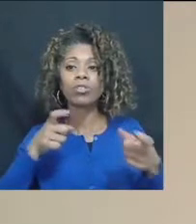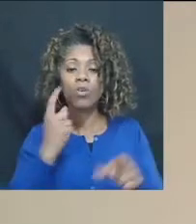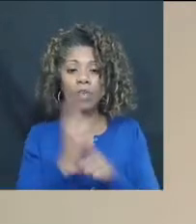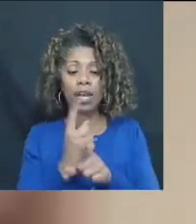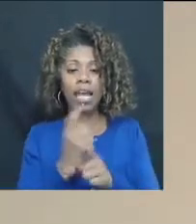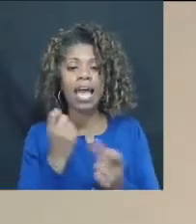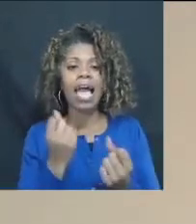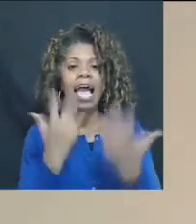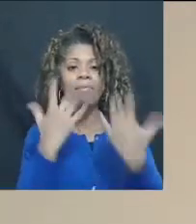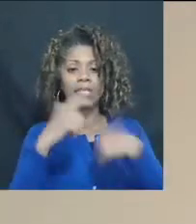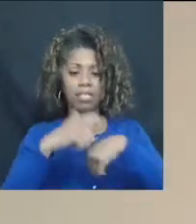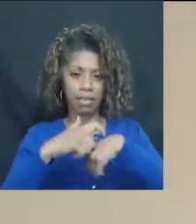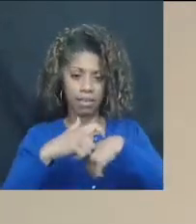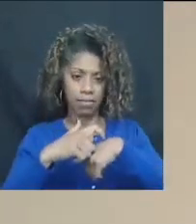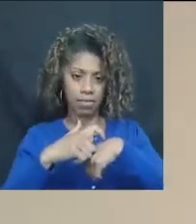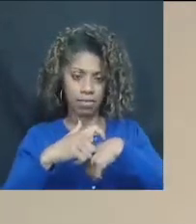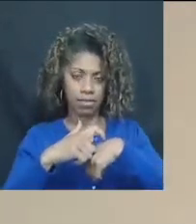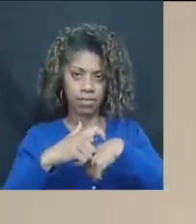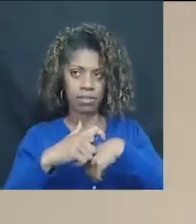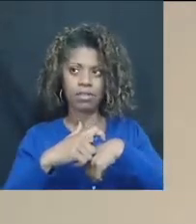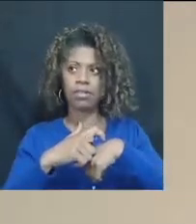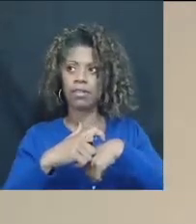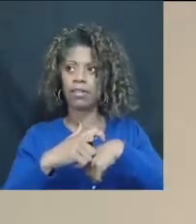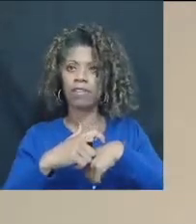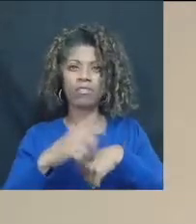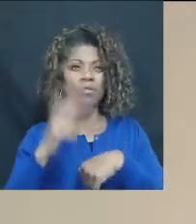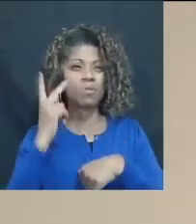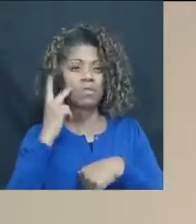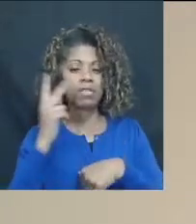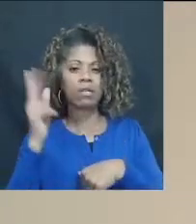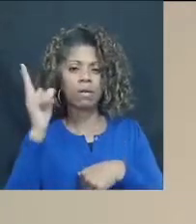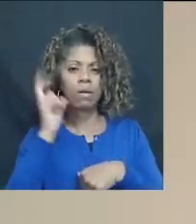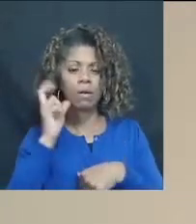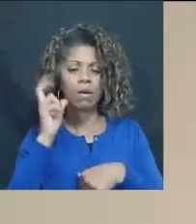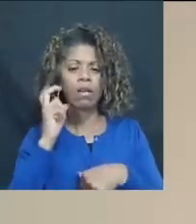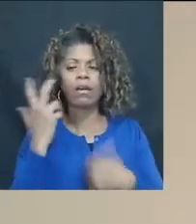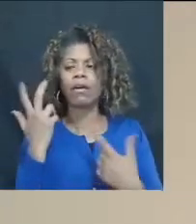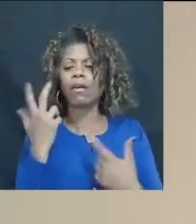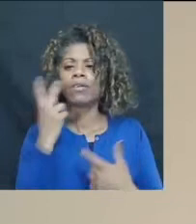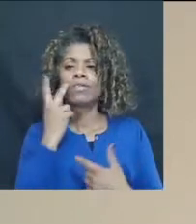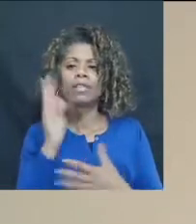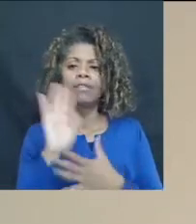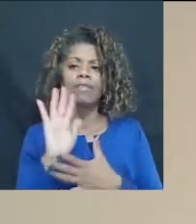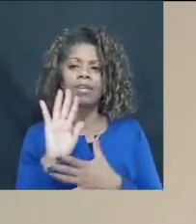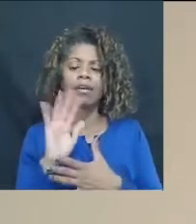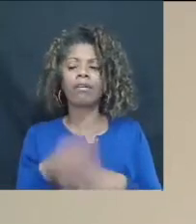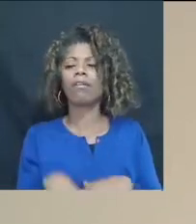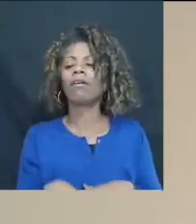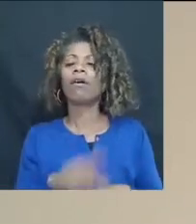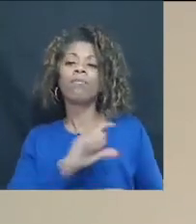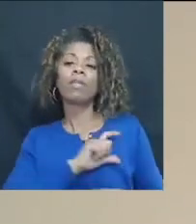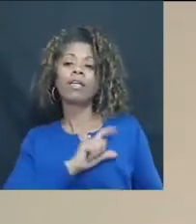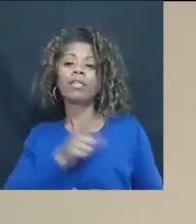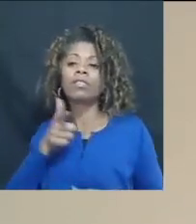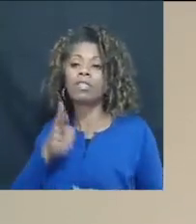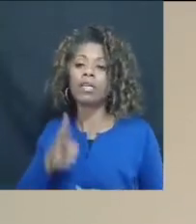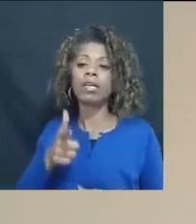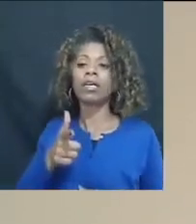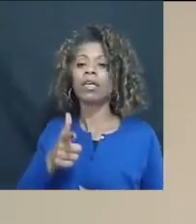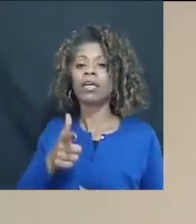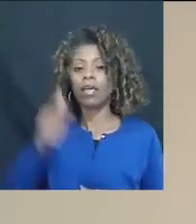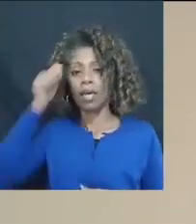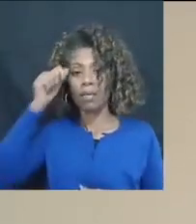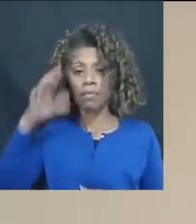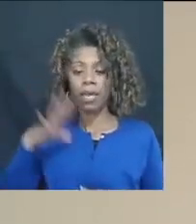someone in one of these deplorable videos about an officer gunning someone down or something like that. You've heard them say that they actually fear for